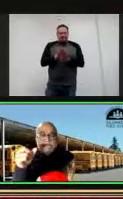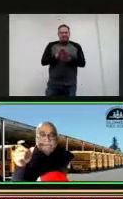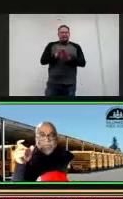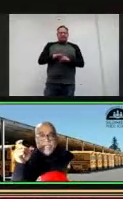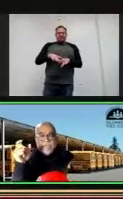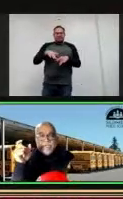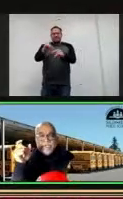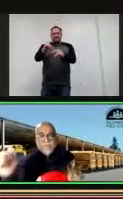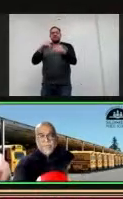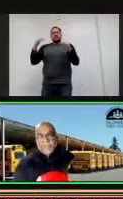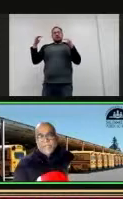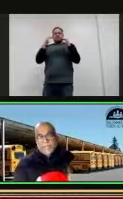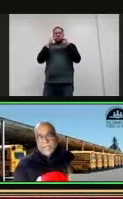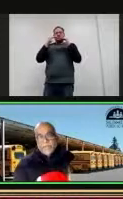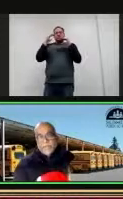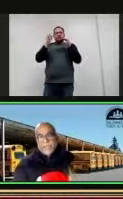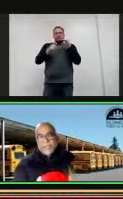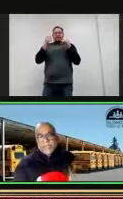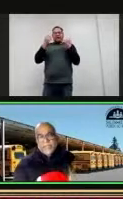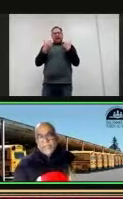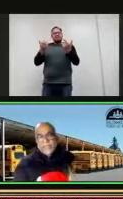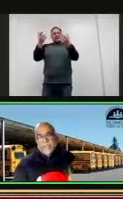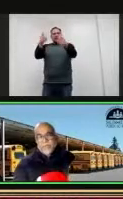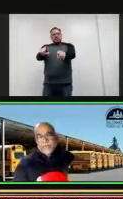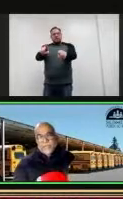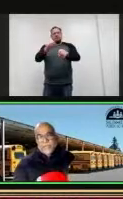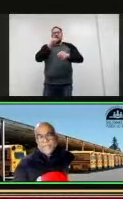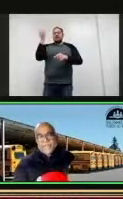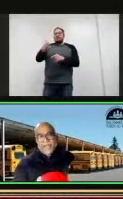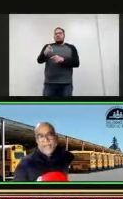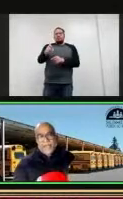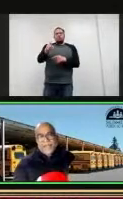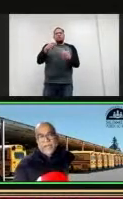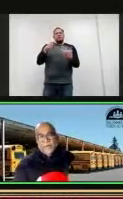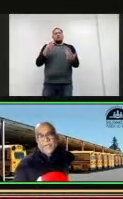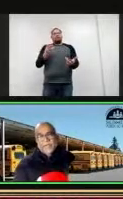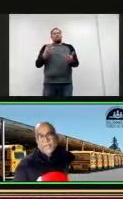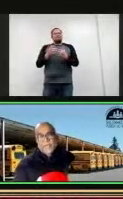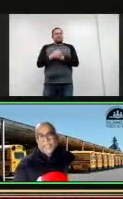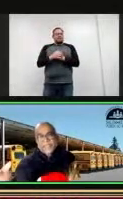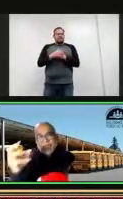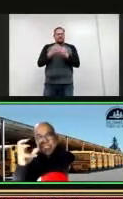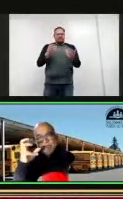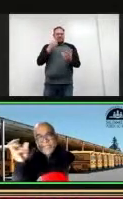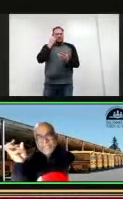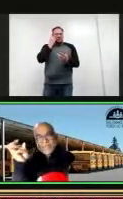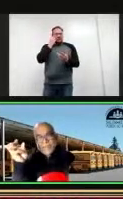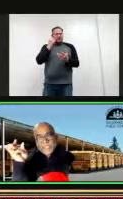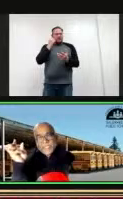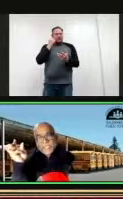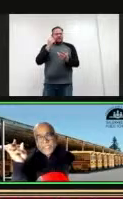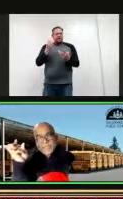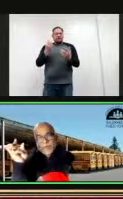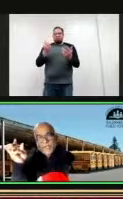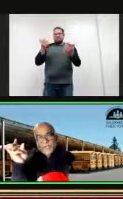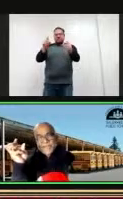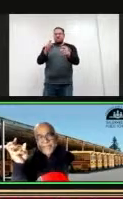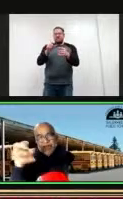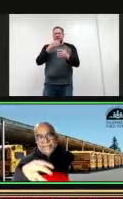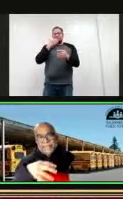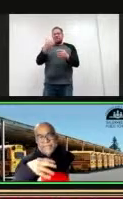equity should lead to an outcome. Equity doesn't lead to an outcome which has the best possible